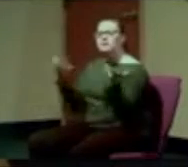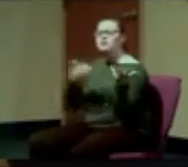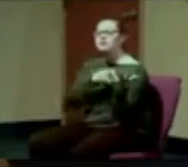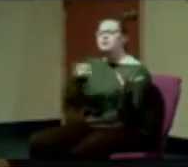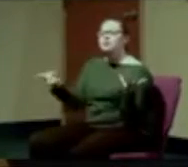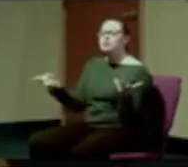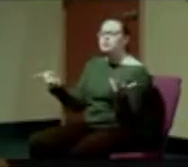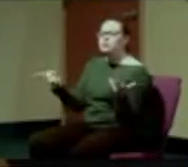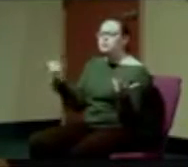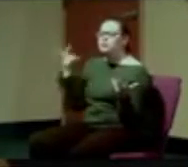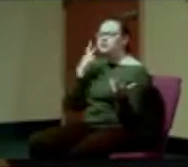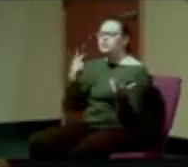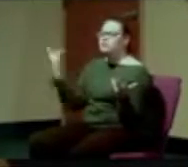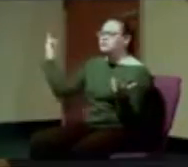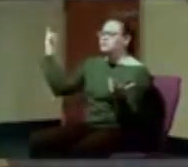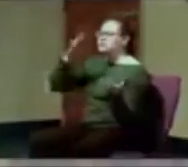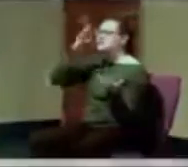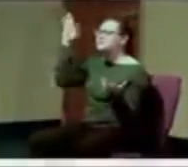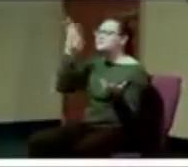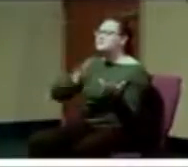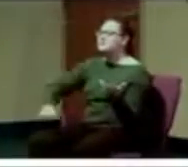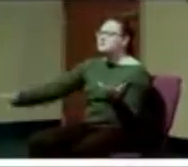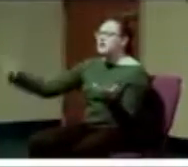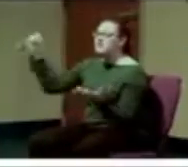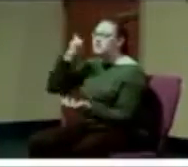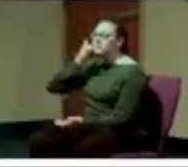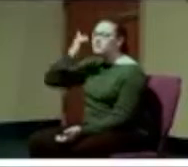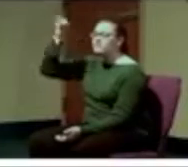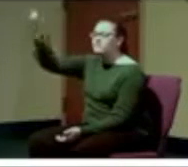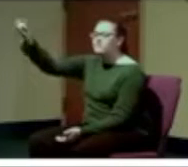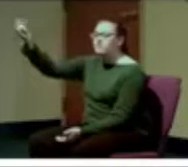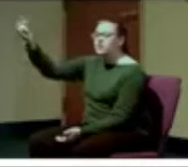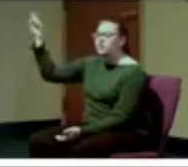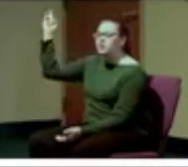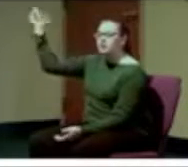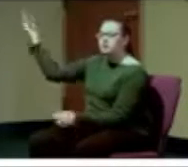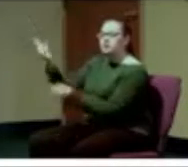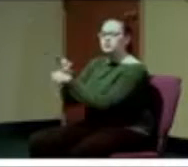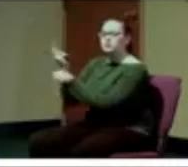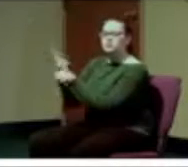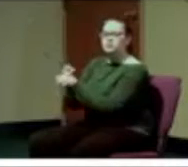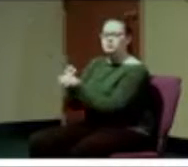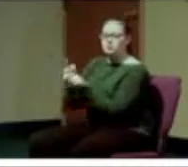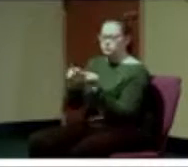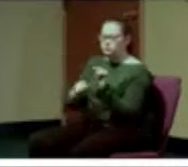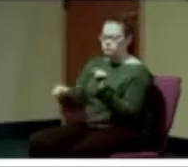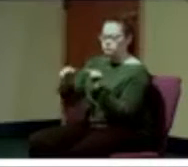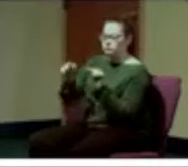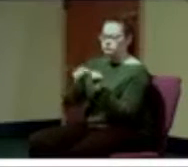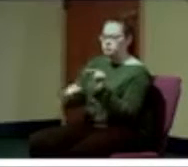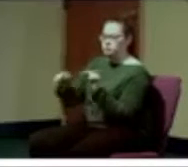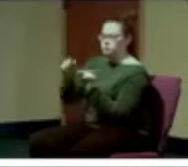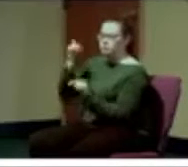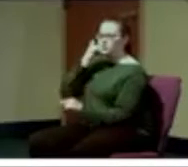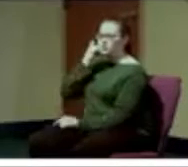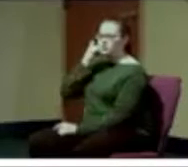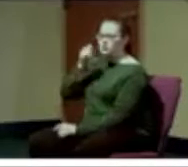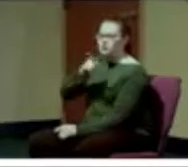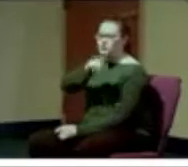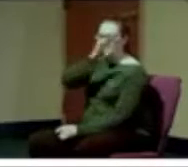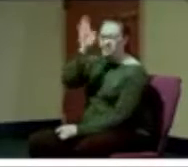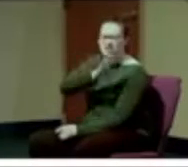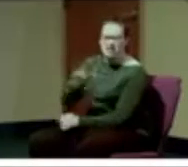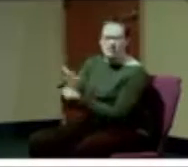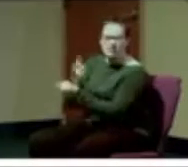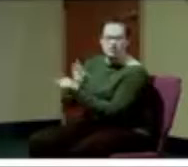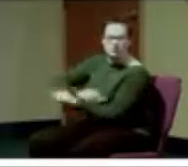many of you in this room have never made a phone call on a rotary dial phone? Would you lift your hand? How many of you have never used a phone like that